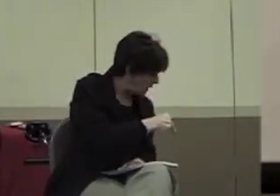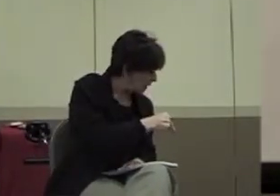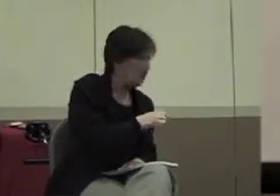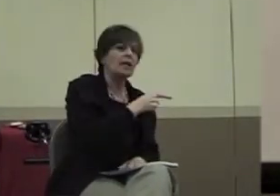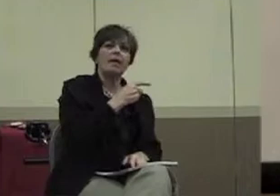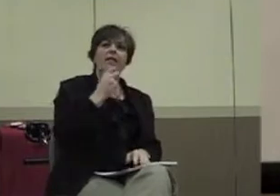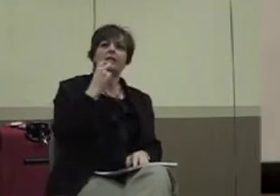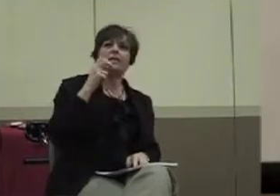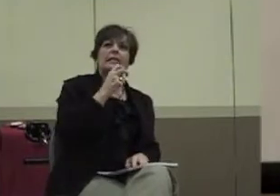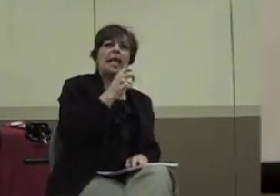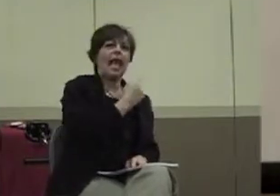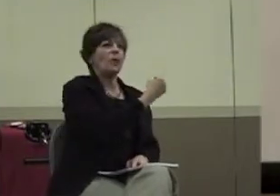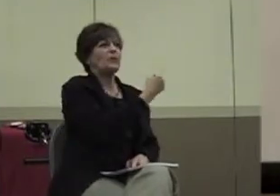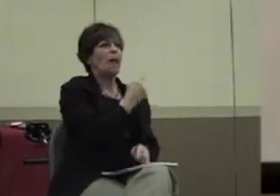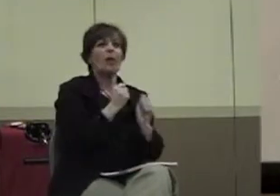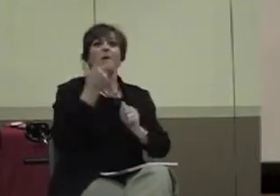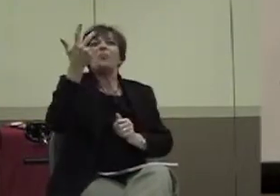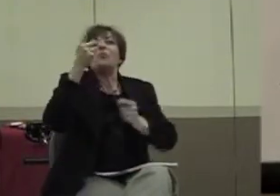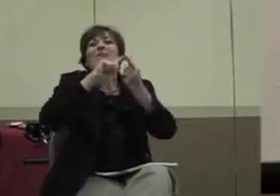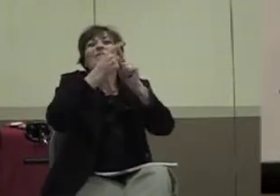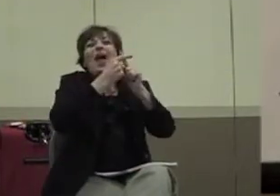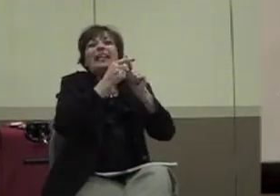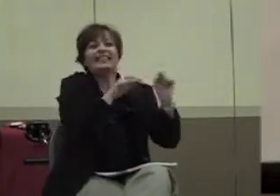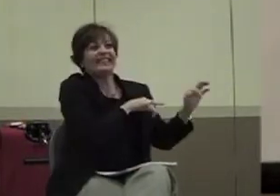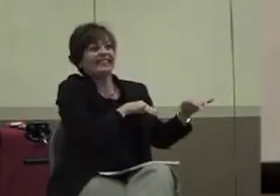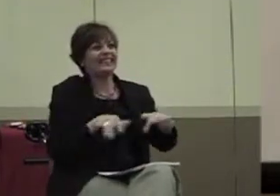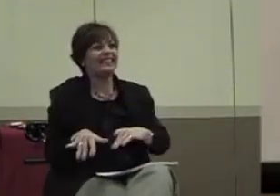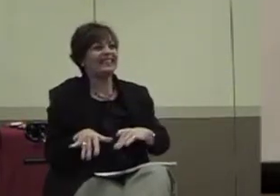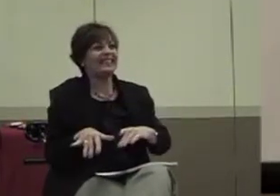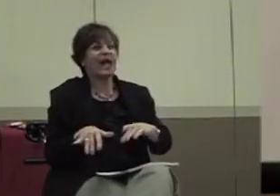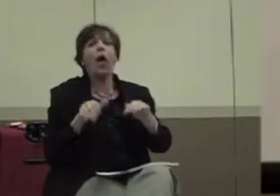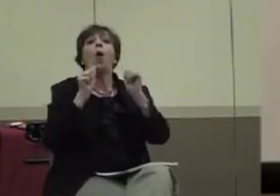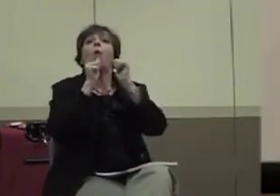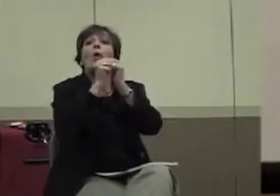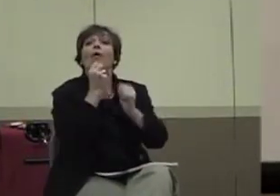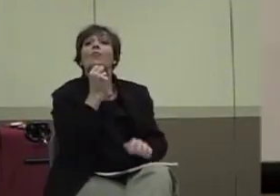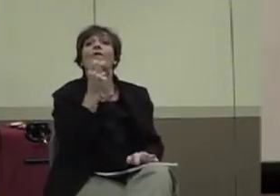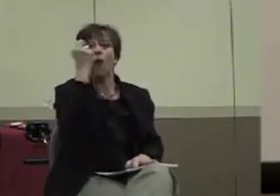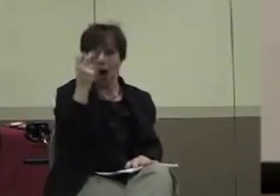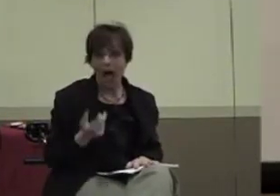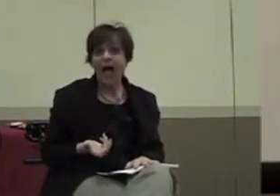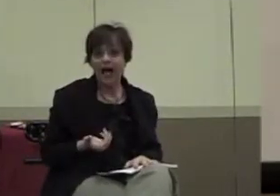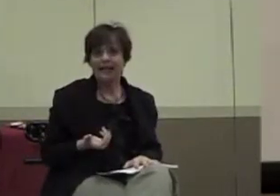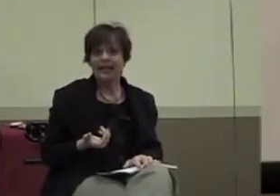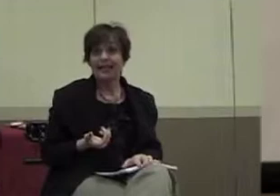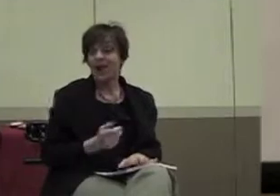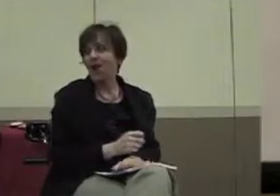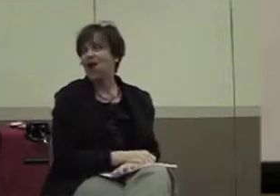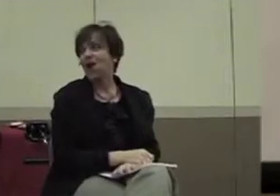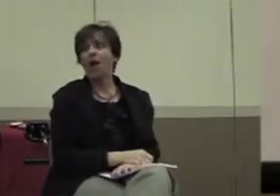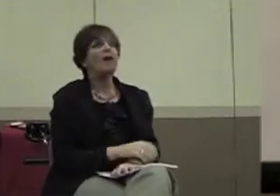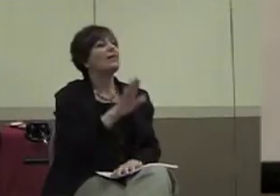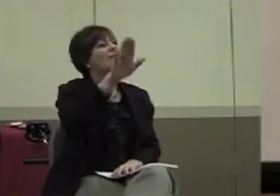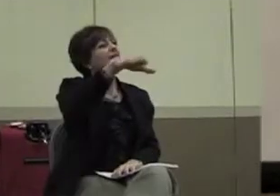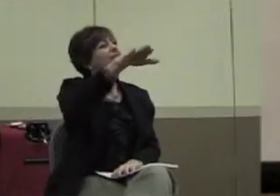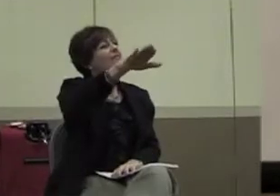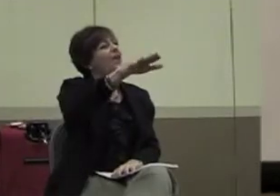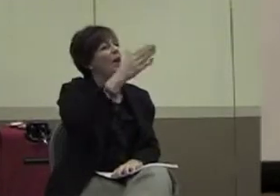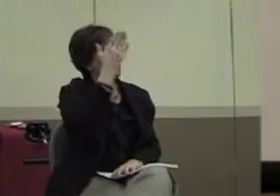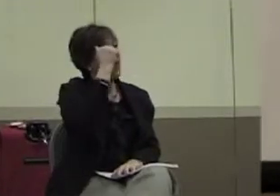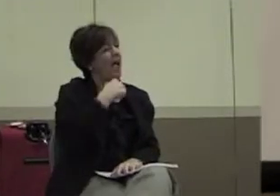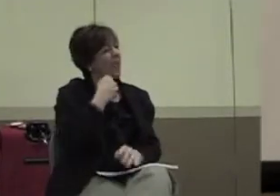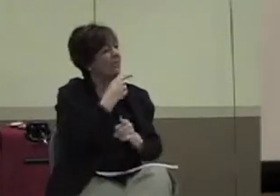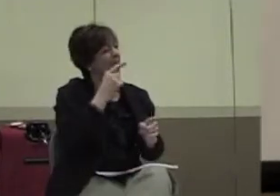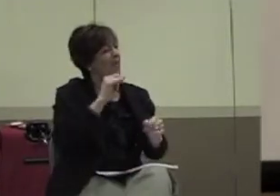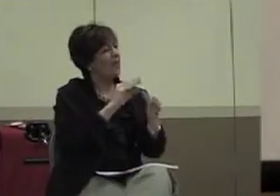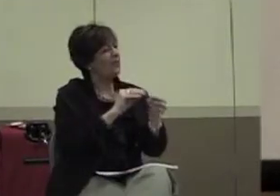and the snake was back with 3 friends, each with a frog. Now, folks, why would I tell a story